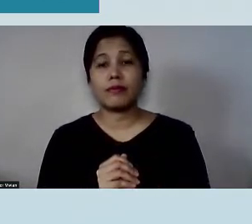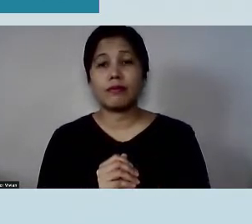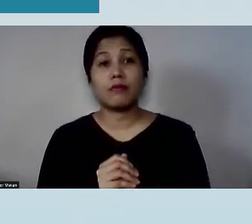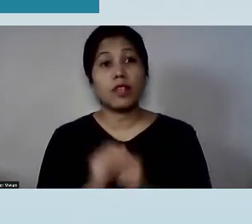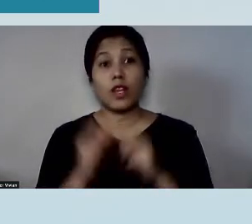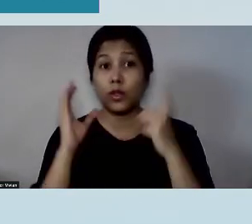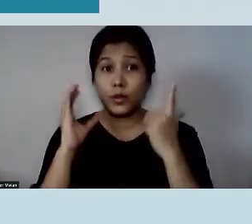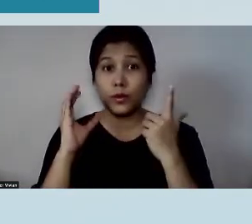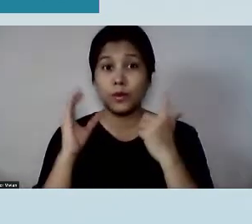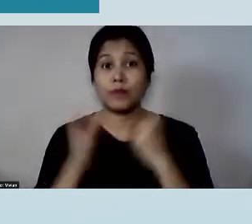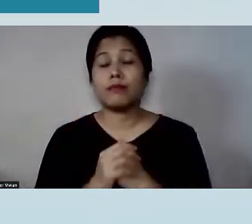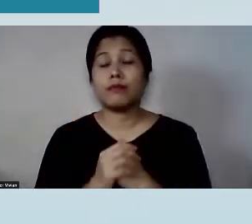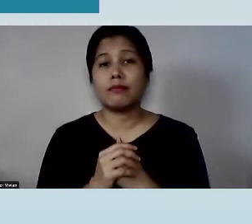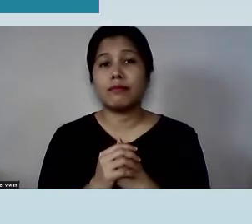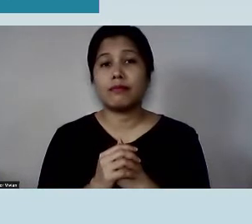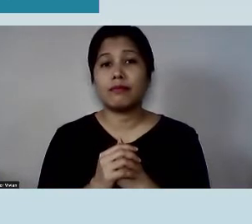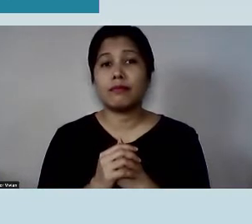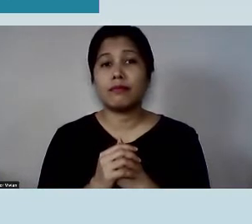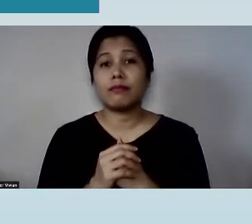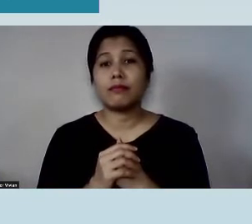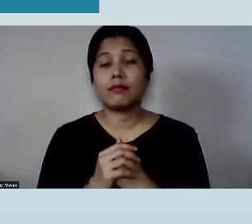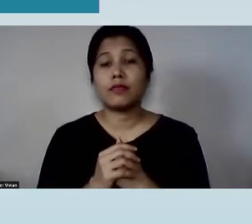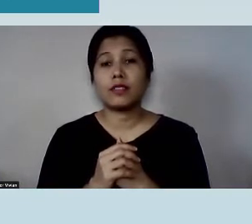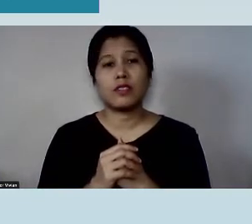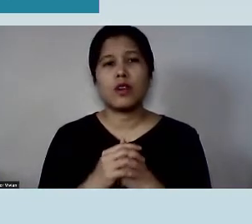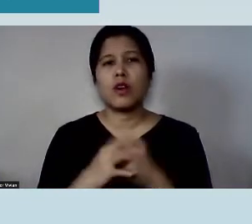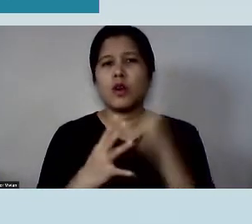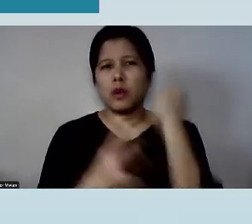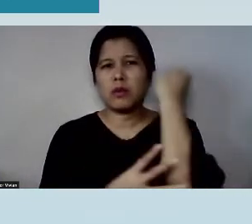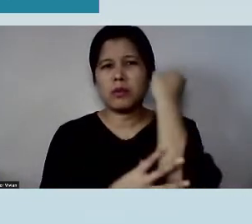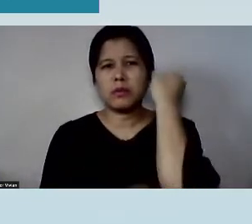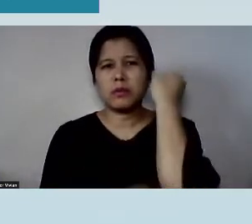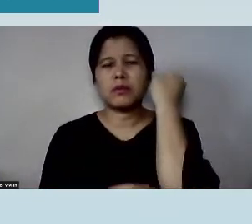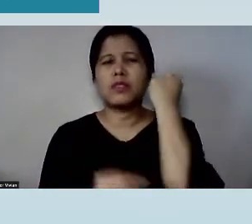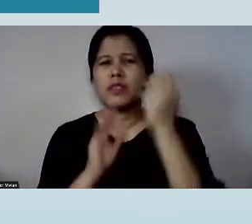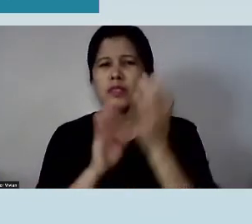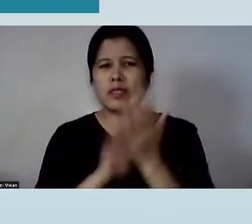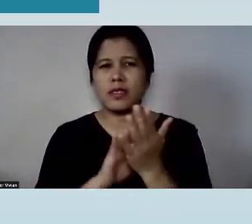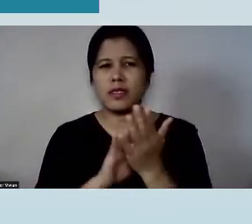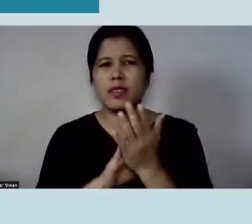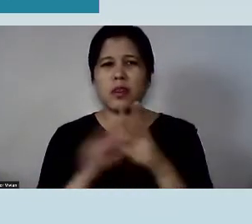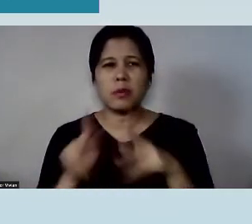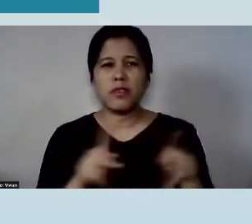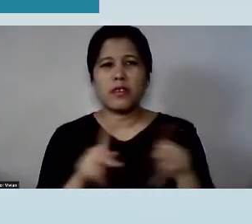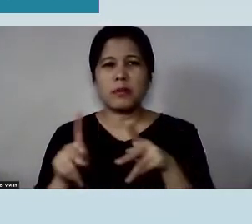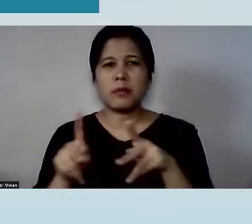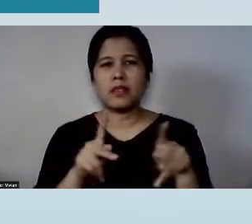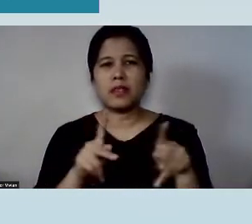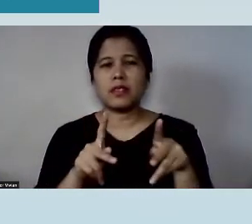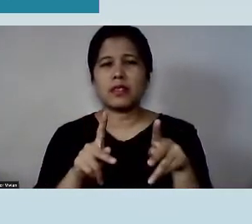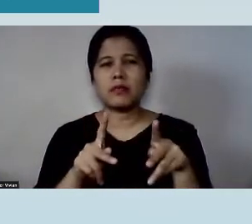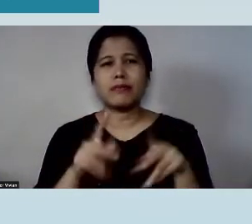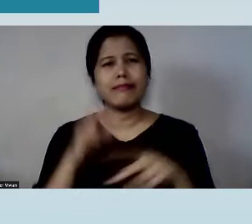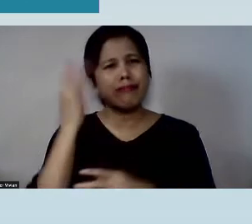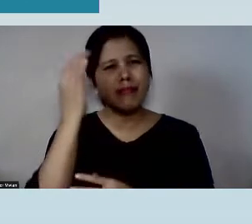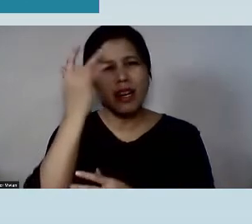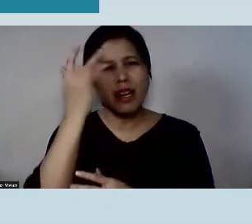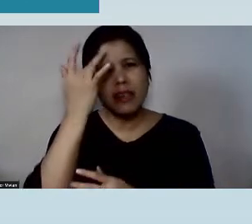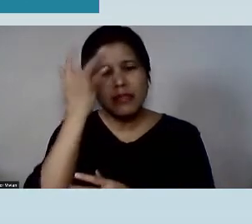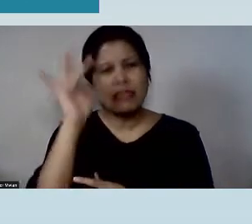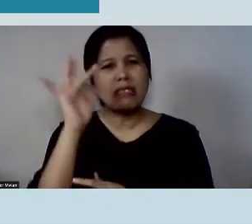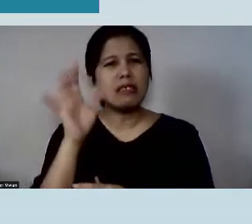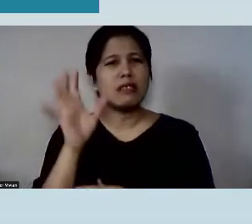what do? Poor school performance or underachievement. Oftentimes, you'd hear your child, matalino po yung anak mo, mami,